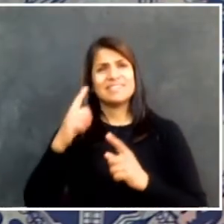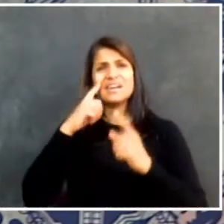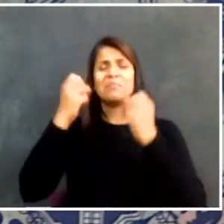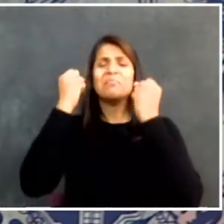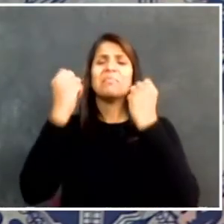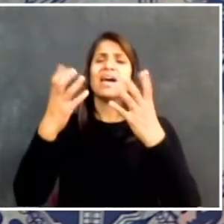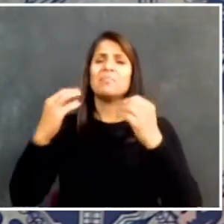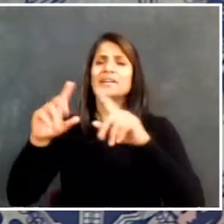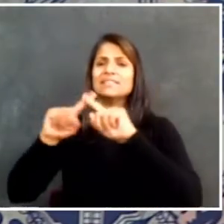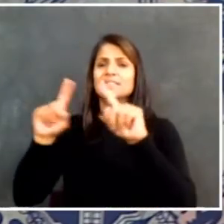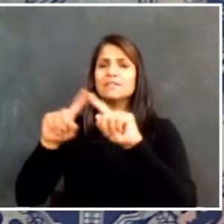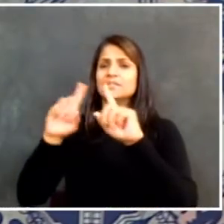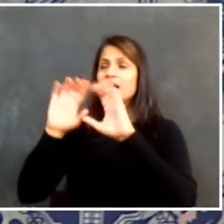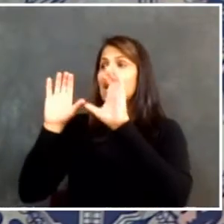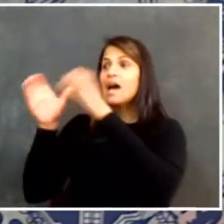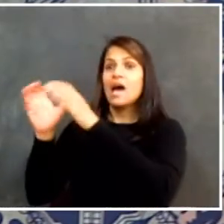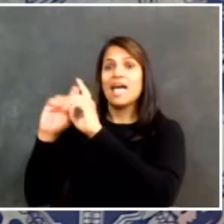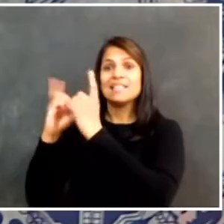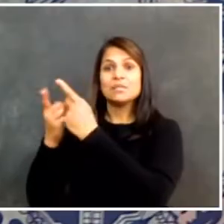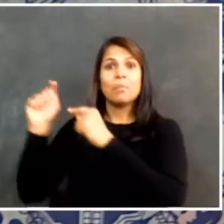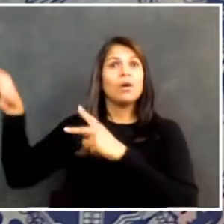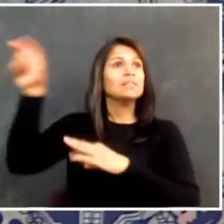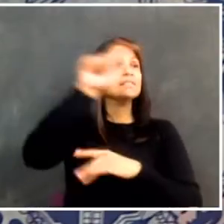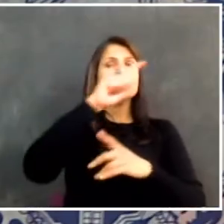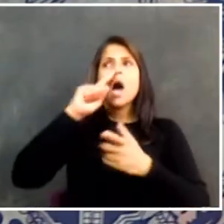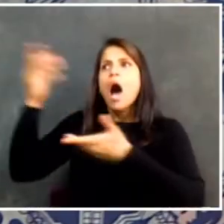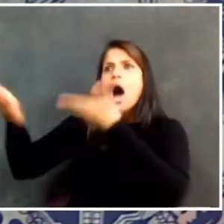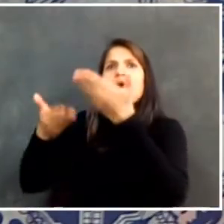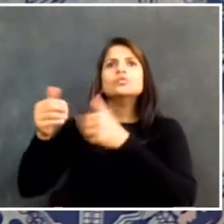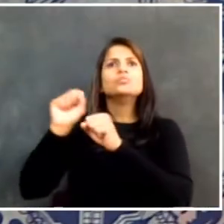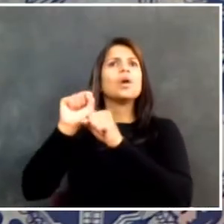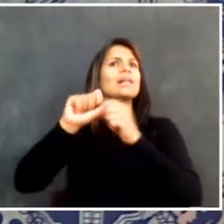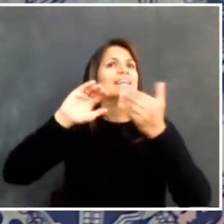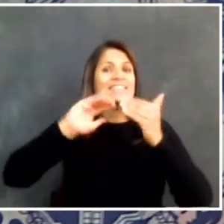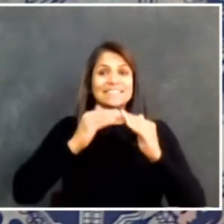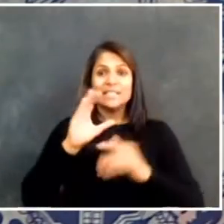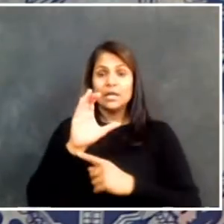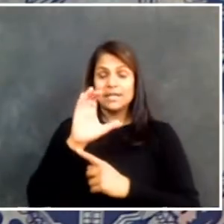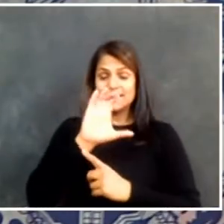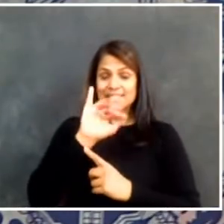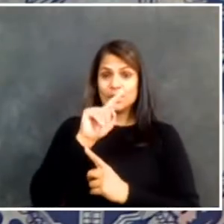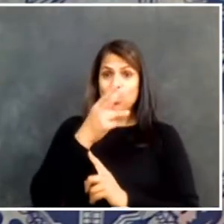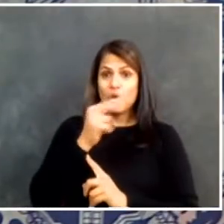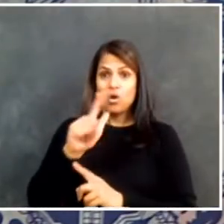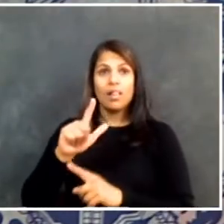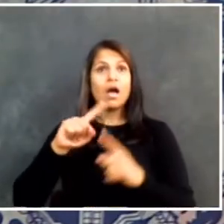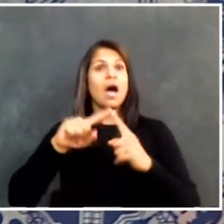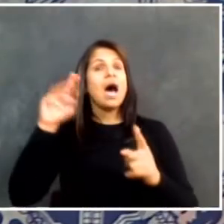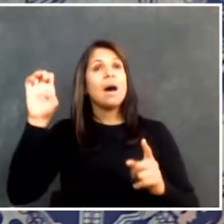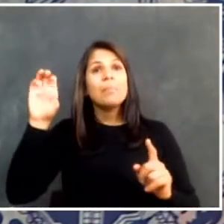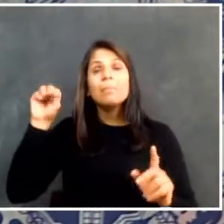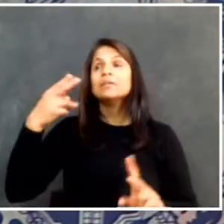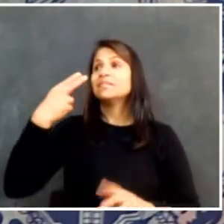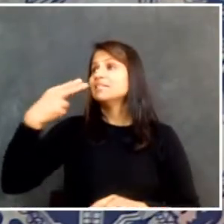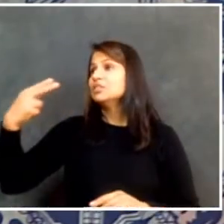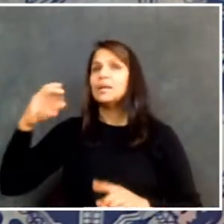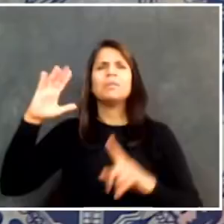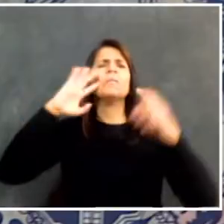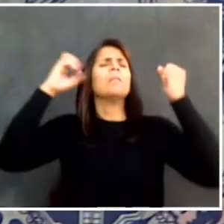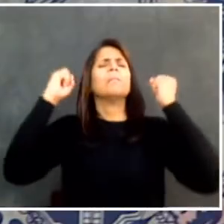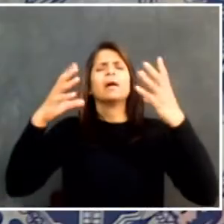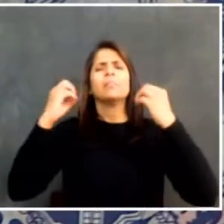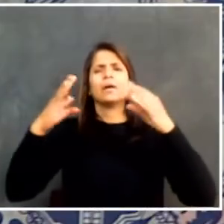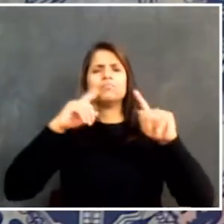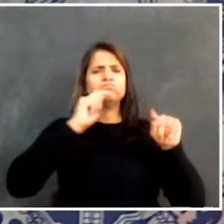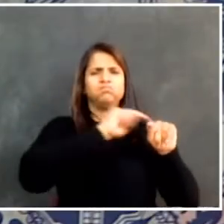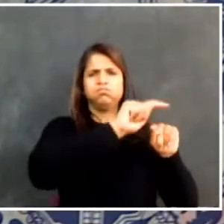Department, H&H, they have just been working nonstop since day one of this crisis, and